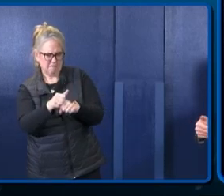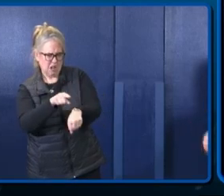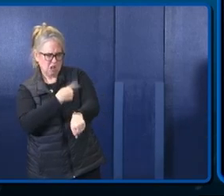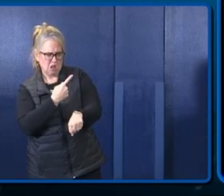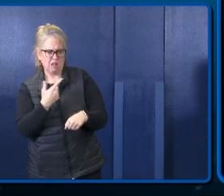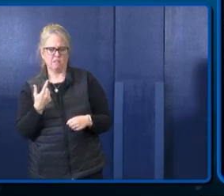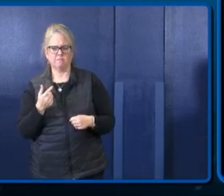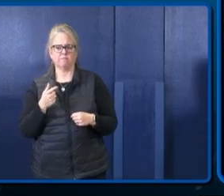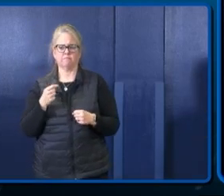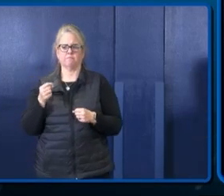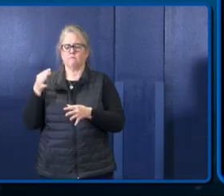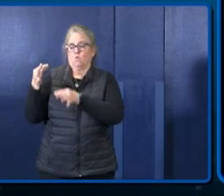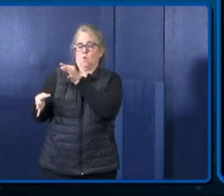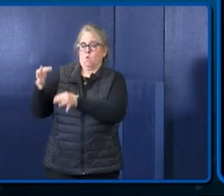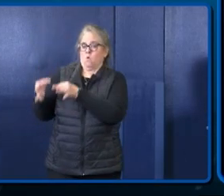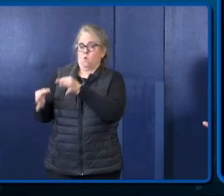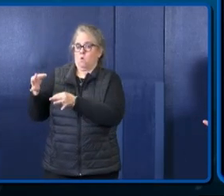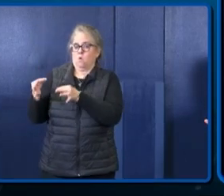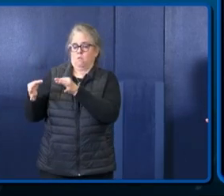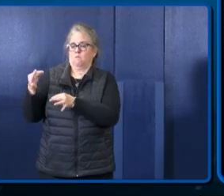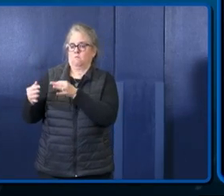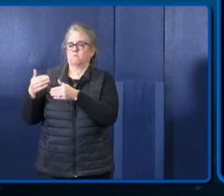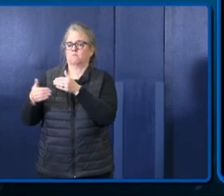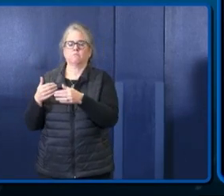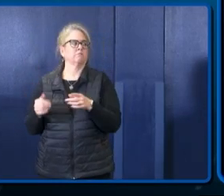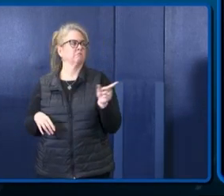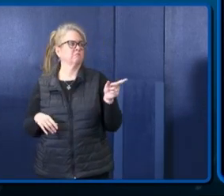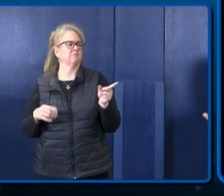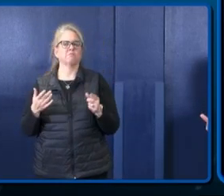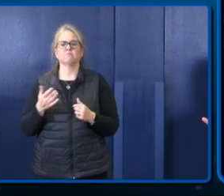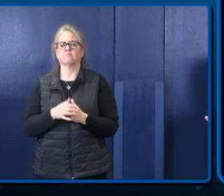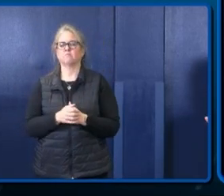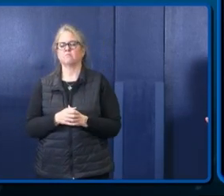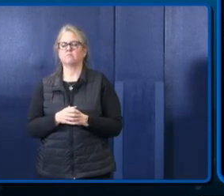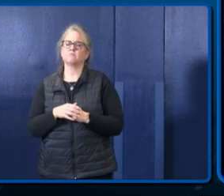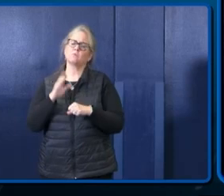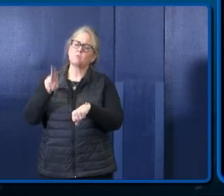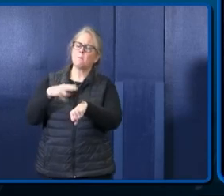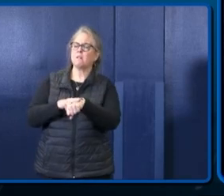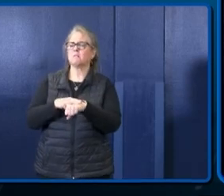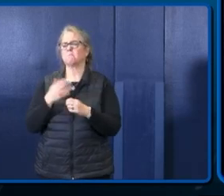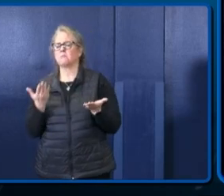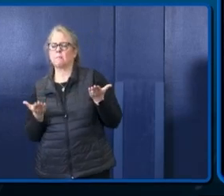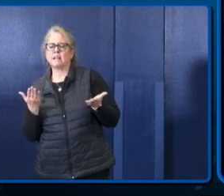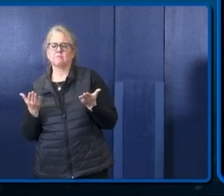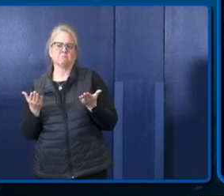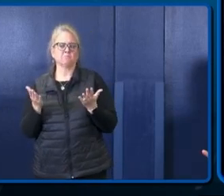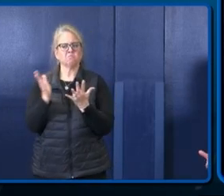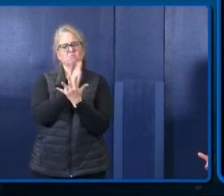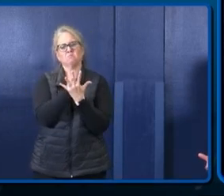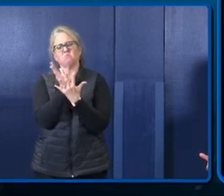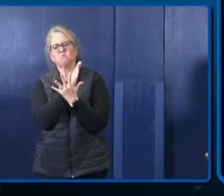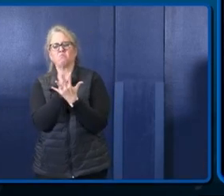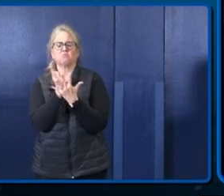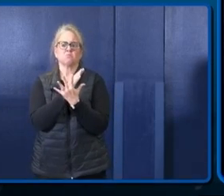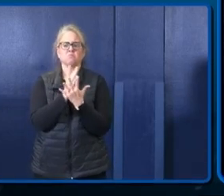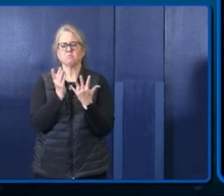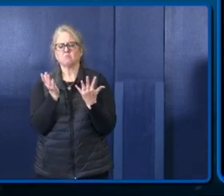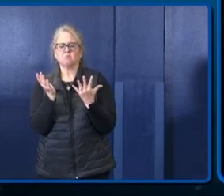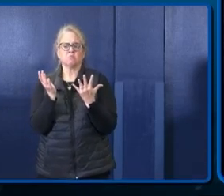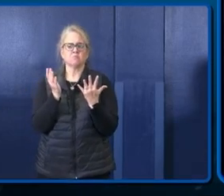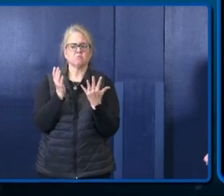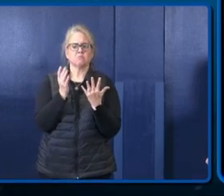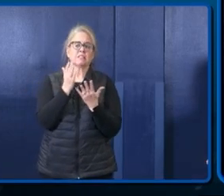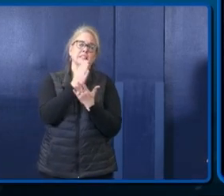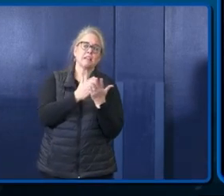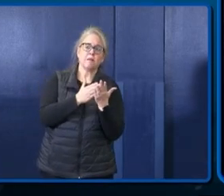process? It is not uncommon that these things will take some amount of time. I would be surprised if we get to an